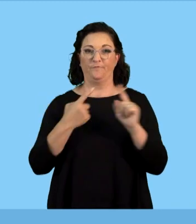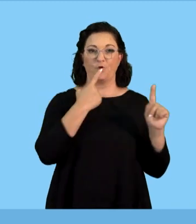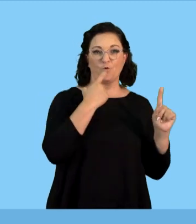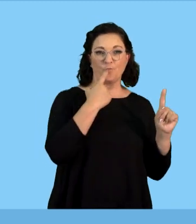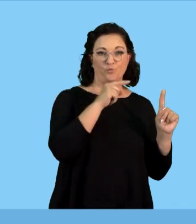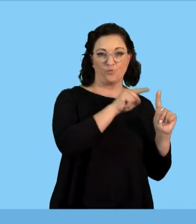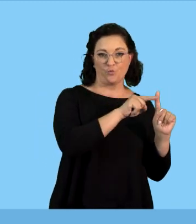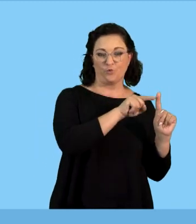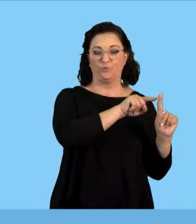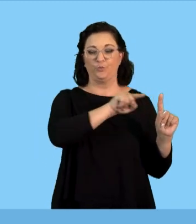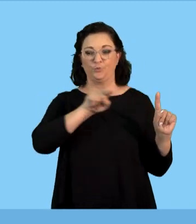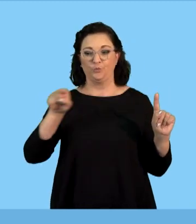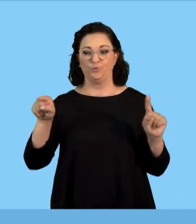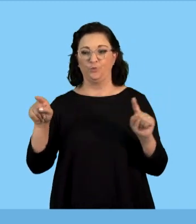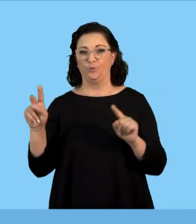red to violet,